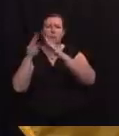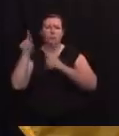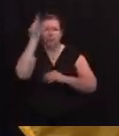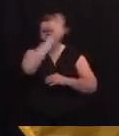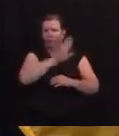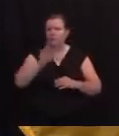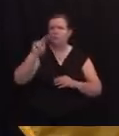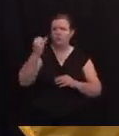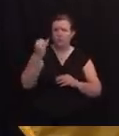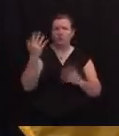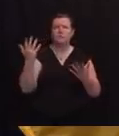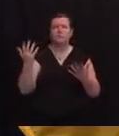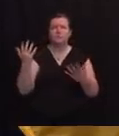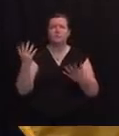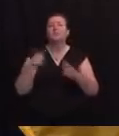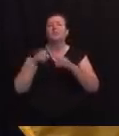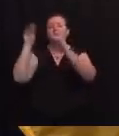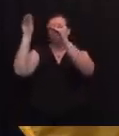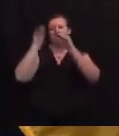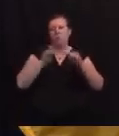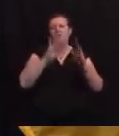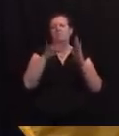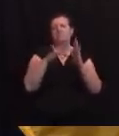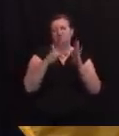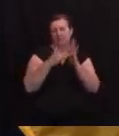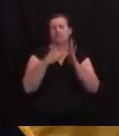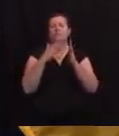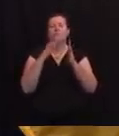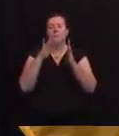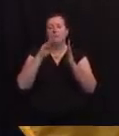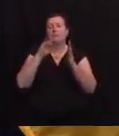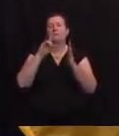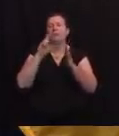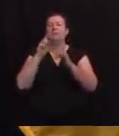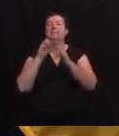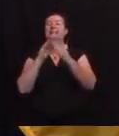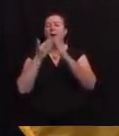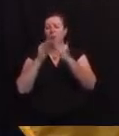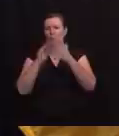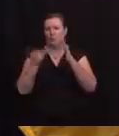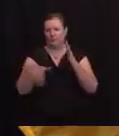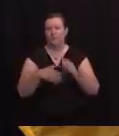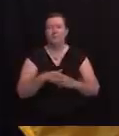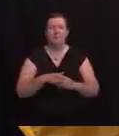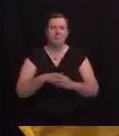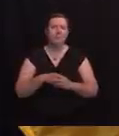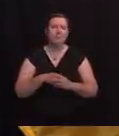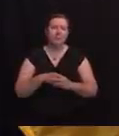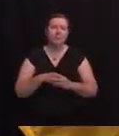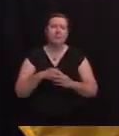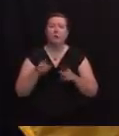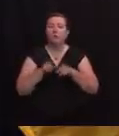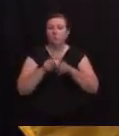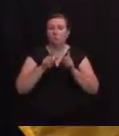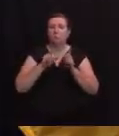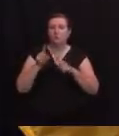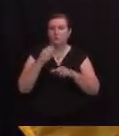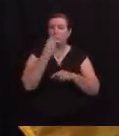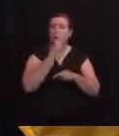town, Middletown, home. Not that anything needed to be added to his Monmouth County bona fides, but he also attended Monmouth